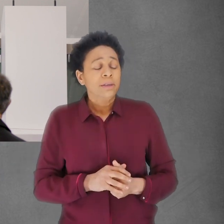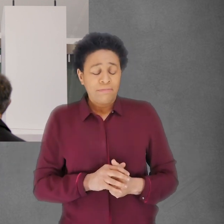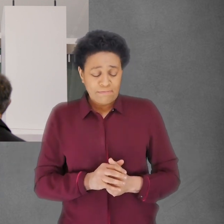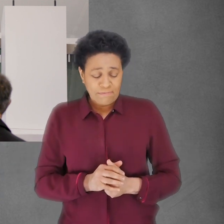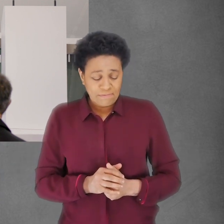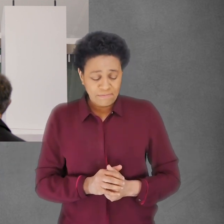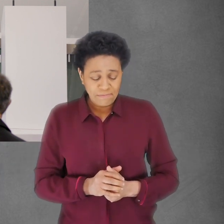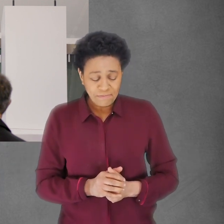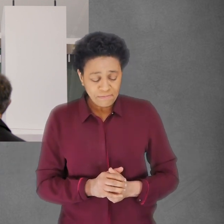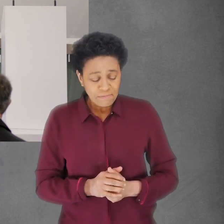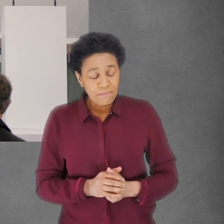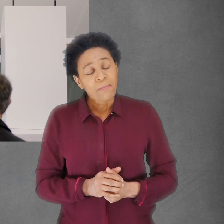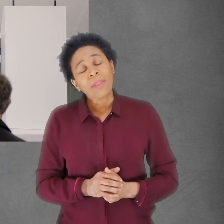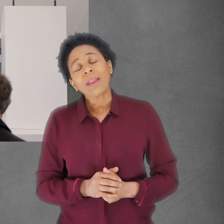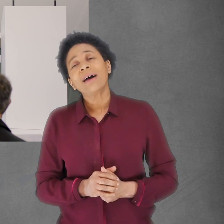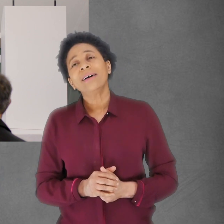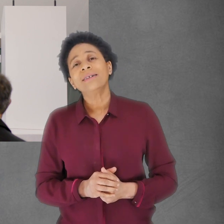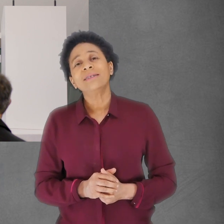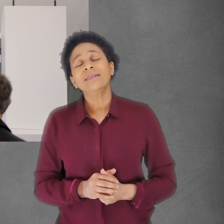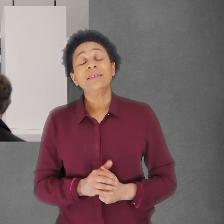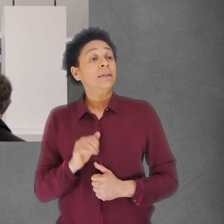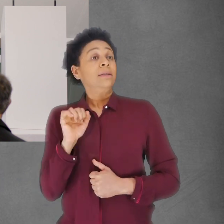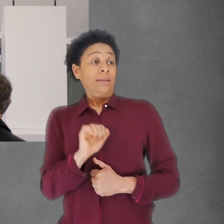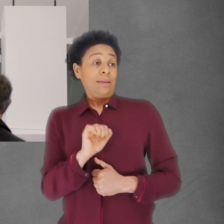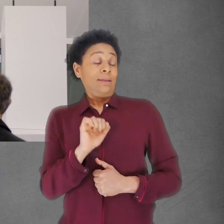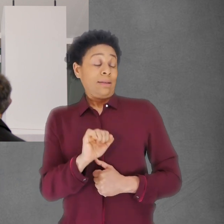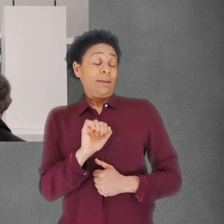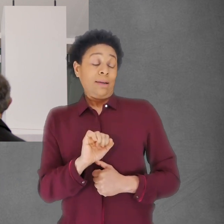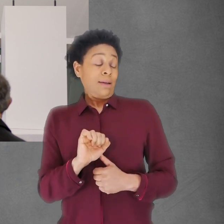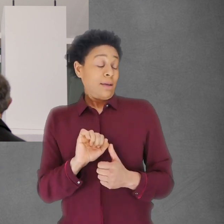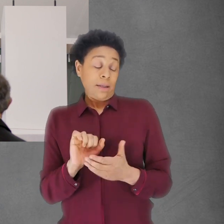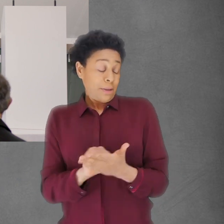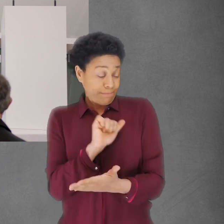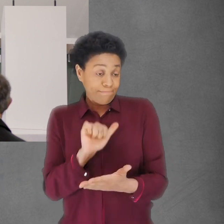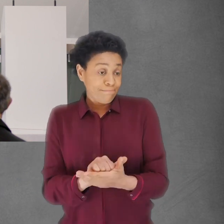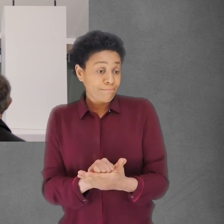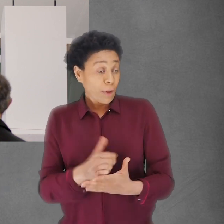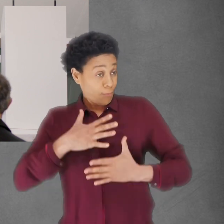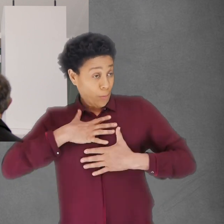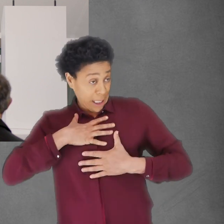these collaborations, magical and otherwise, in the pavilion, both of you.